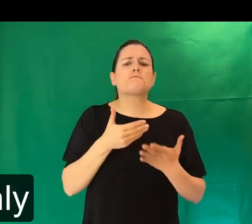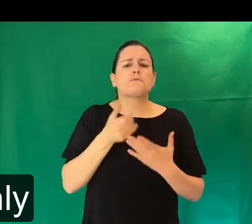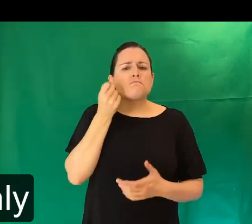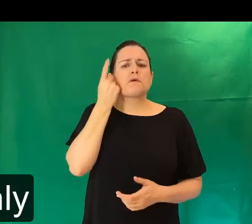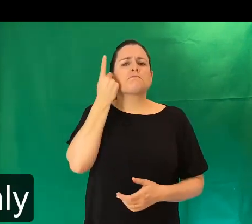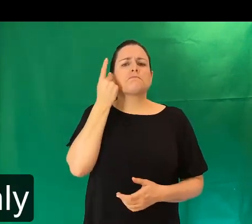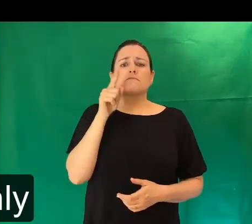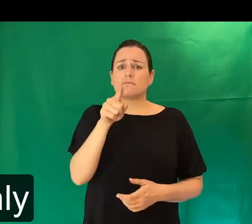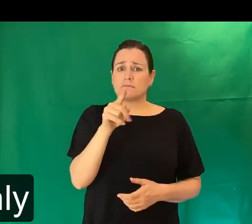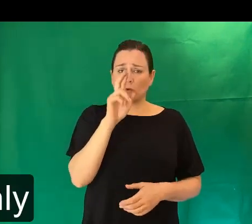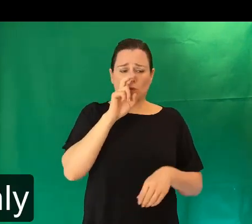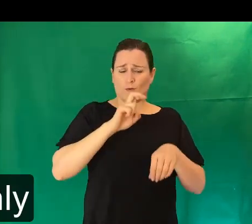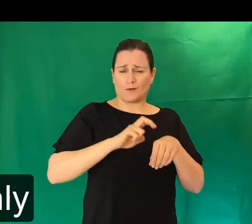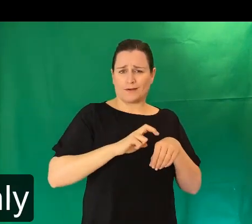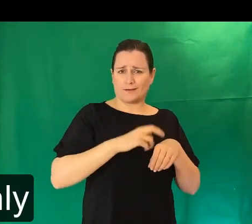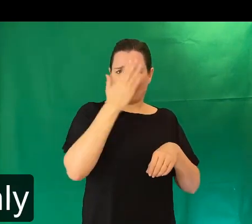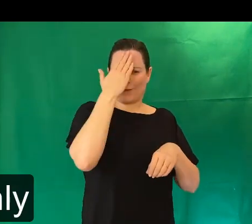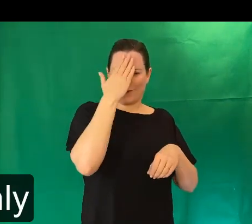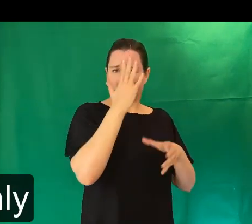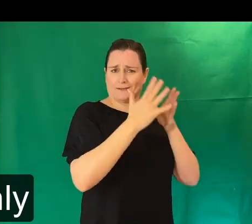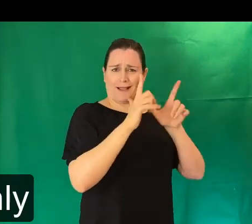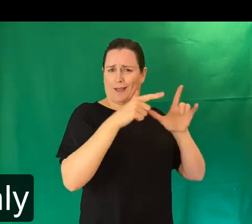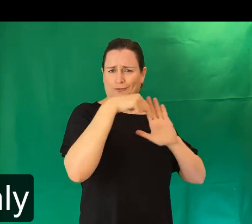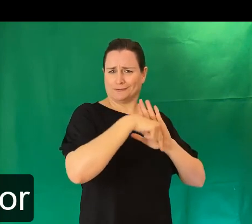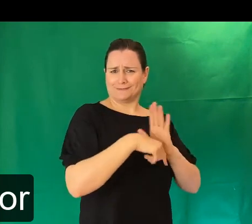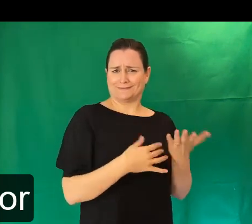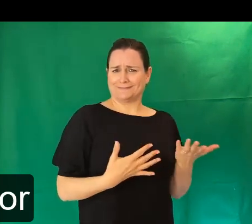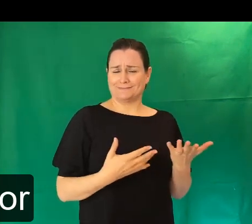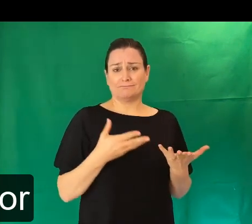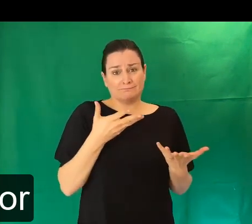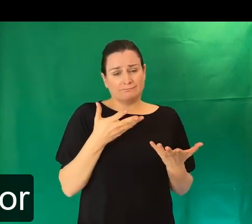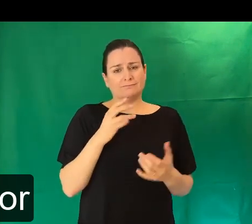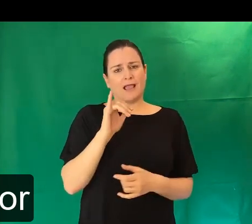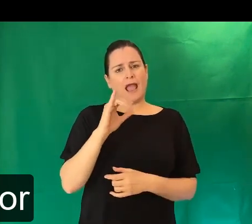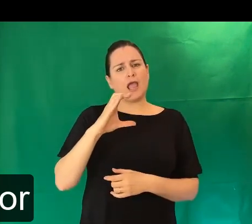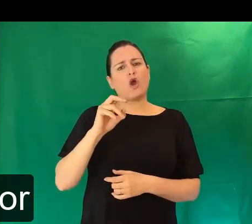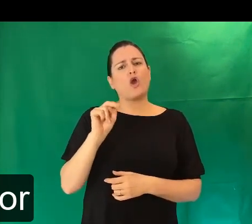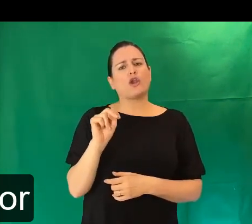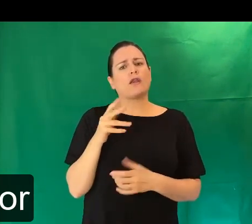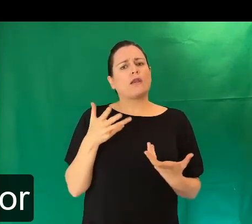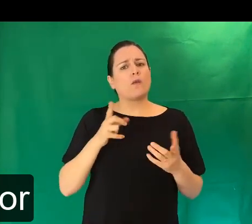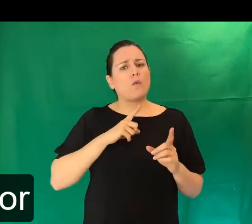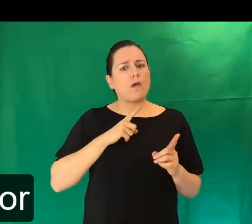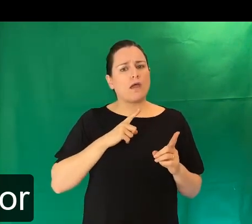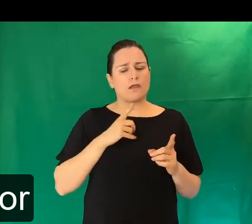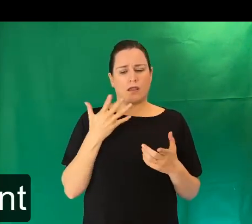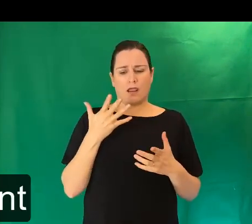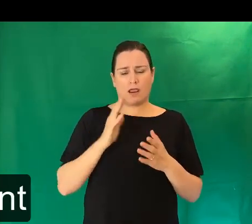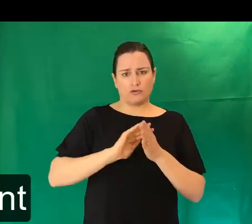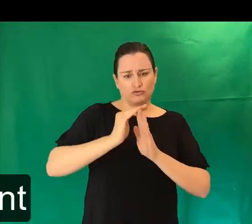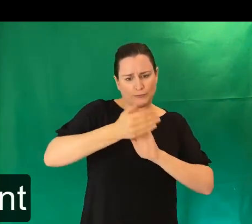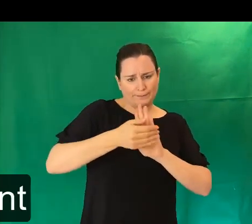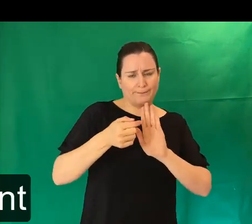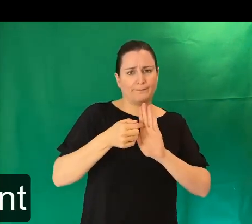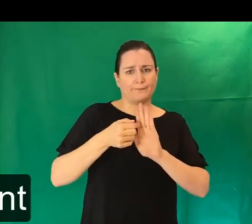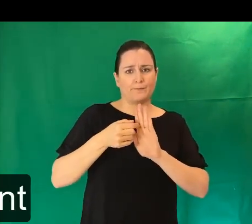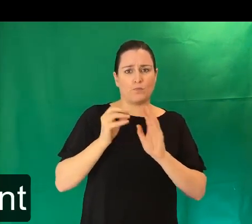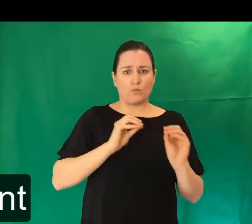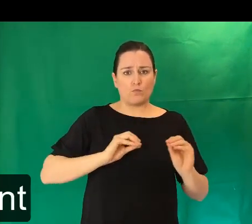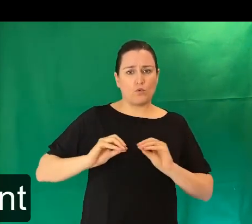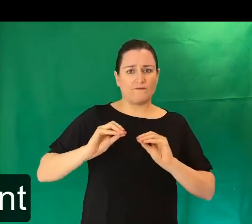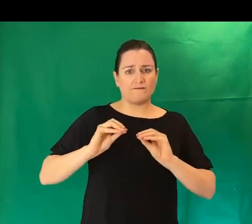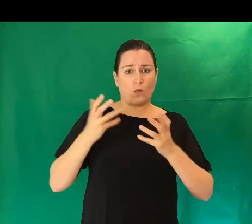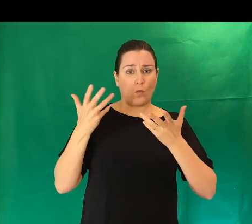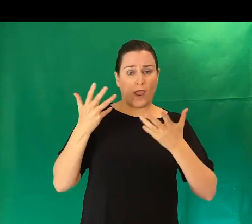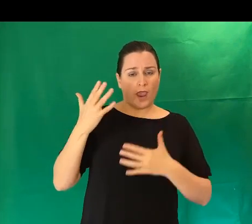meant without knowing SASL. This is a highly iconic sign because the hand shape, the location of the sign, and